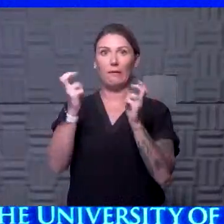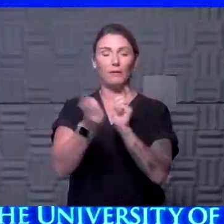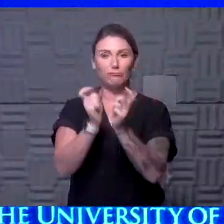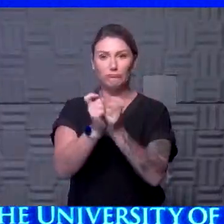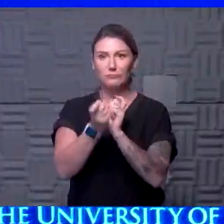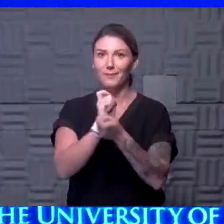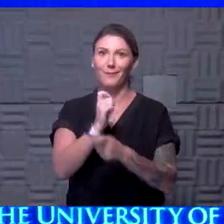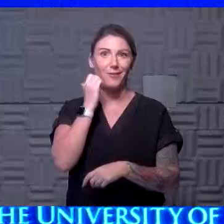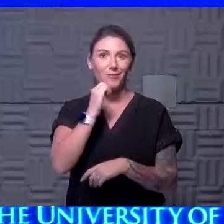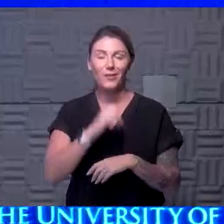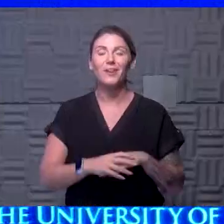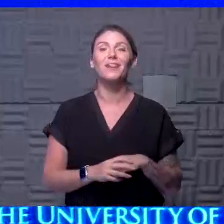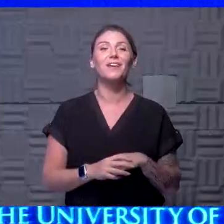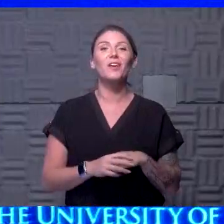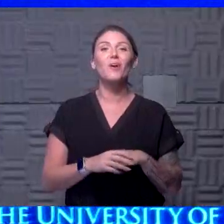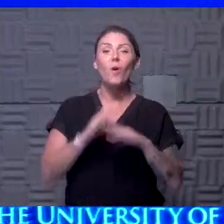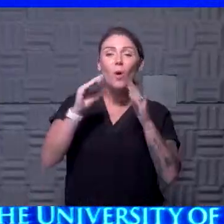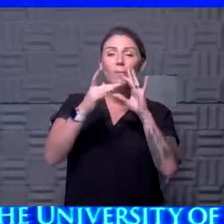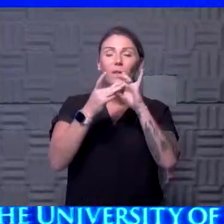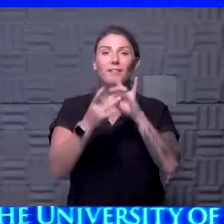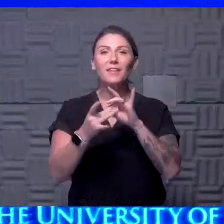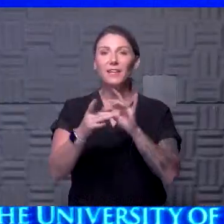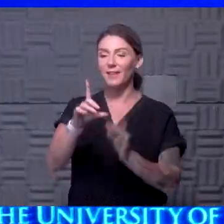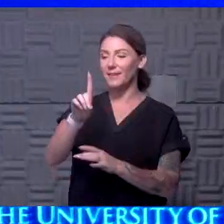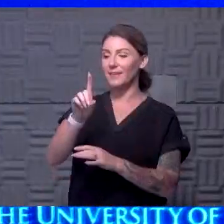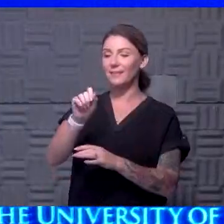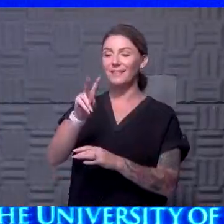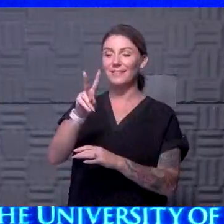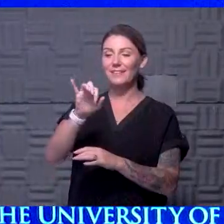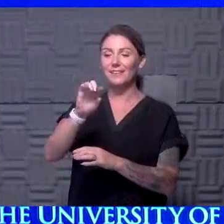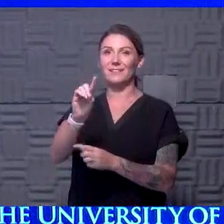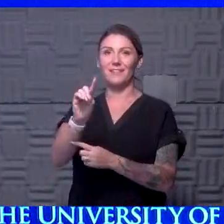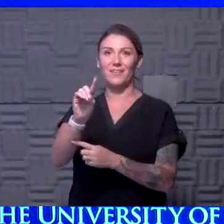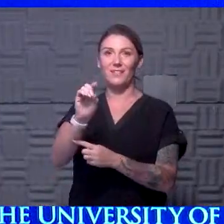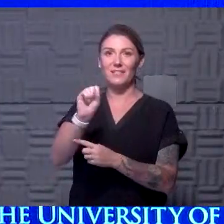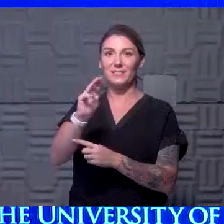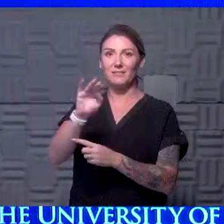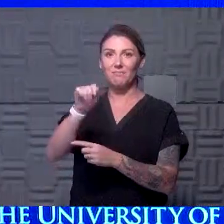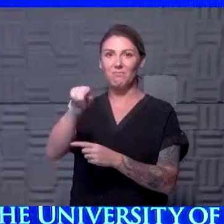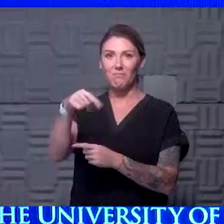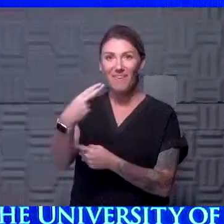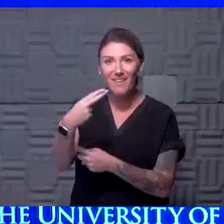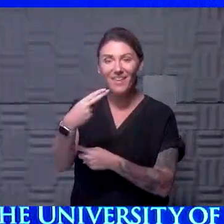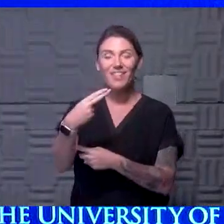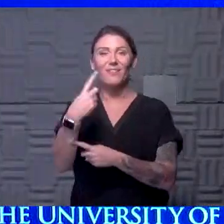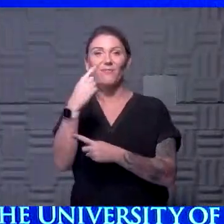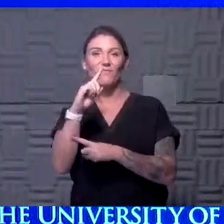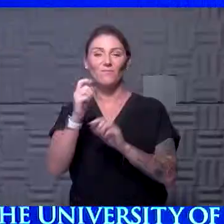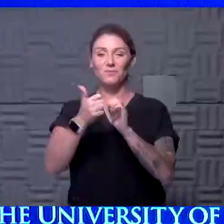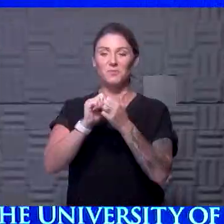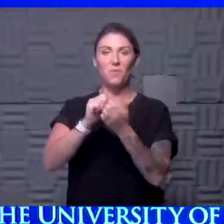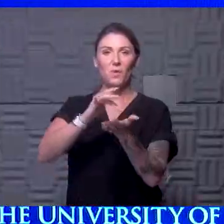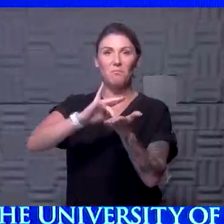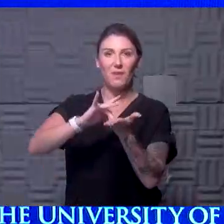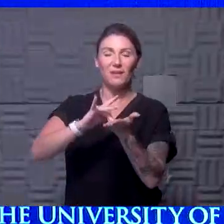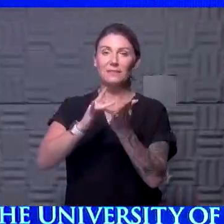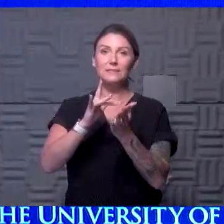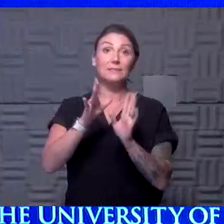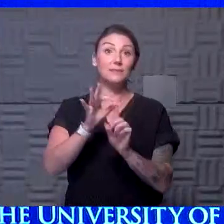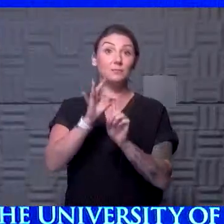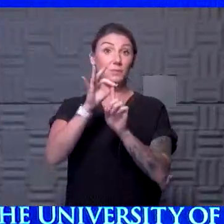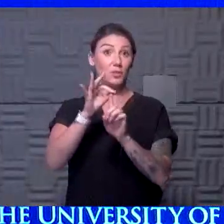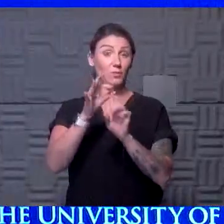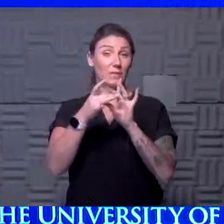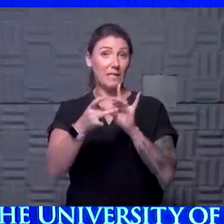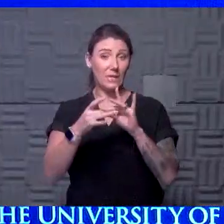We're hoping to link up with David Smith. David is our medical director of sports medicine, especially for our youth, and by that I